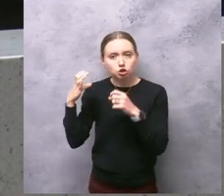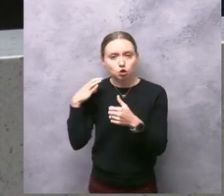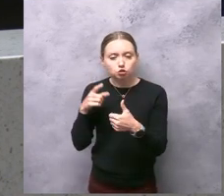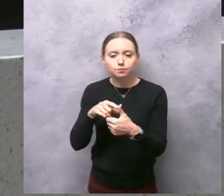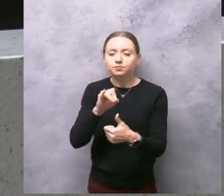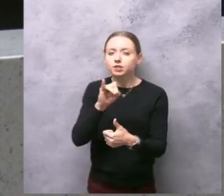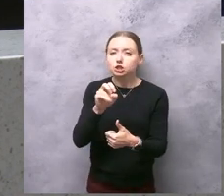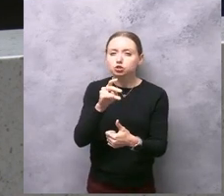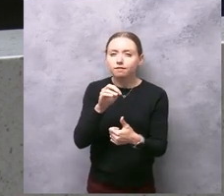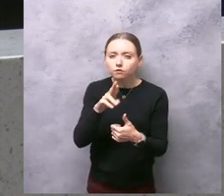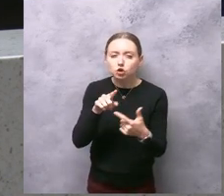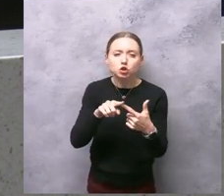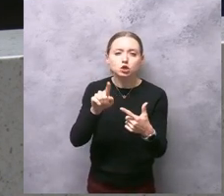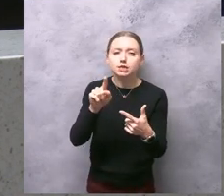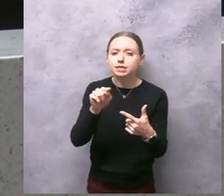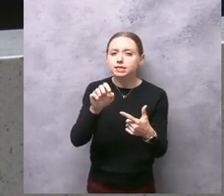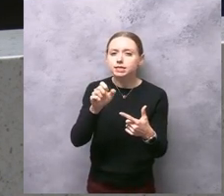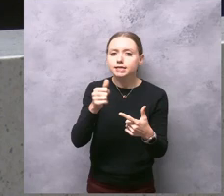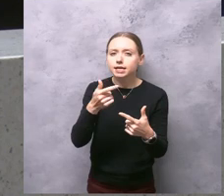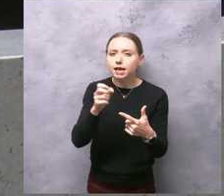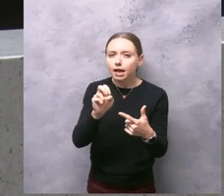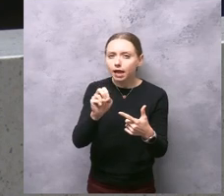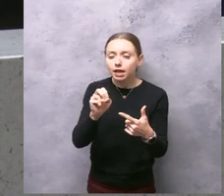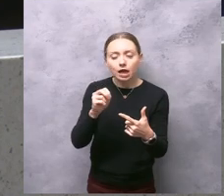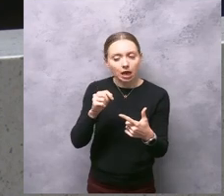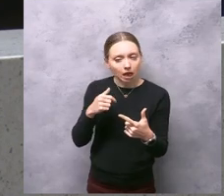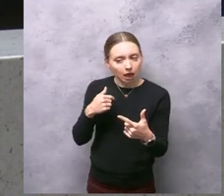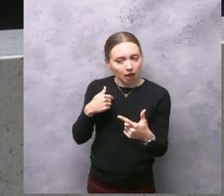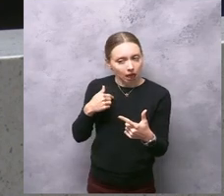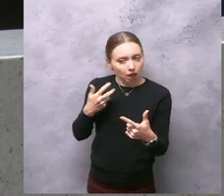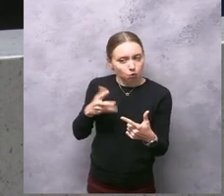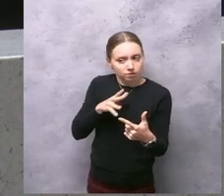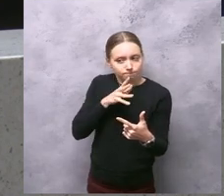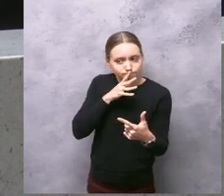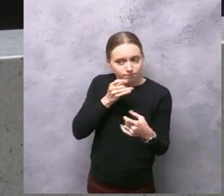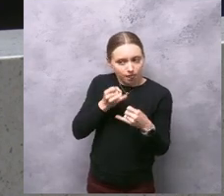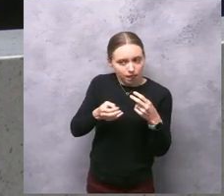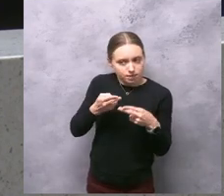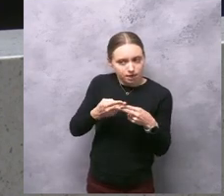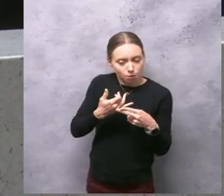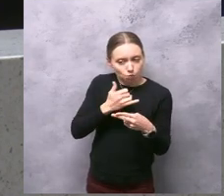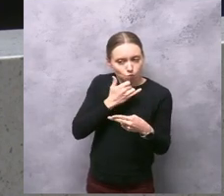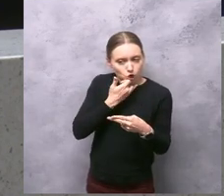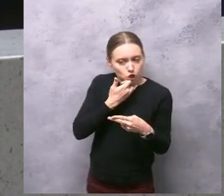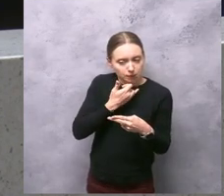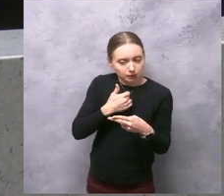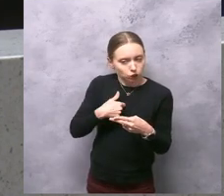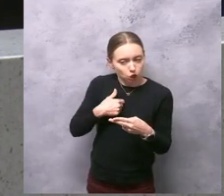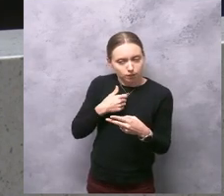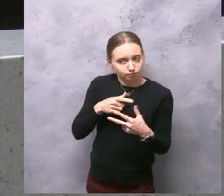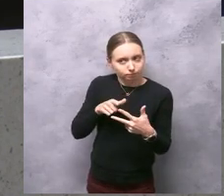Garland, Tegan, and I don't want to slaughter this, so forgive me if I do. Tegan